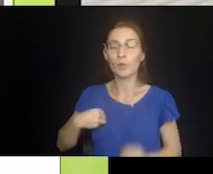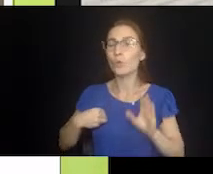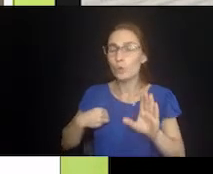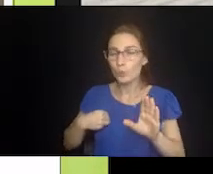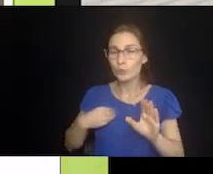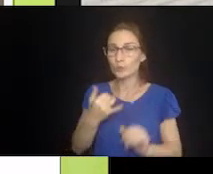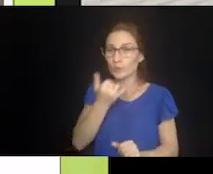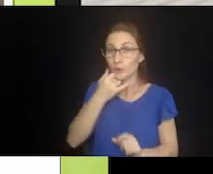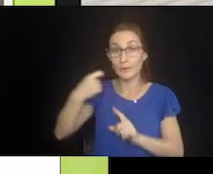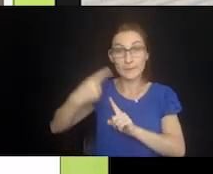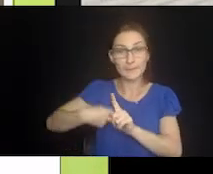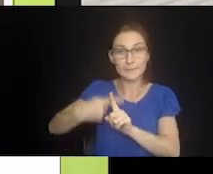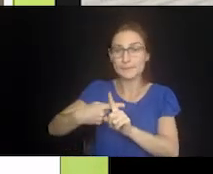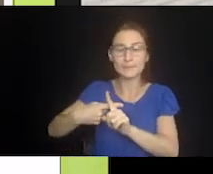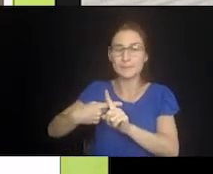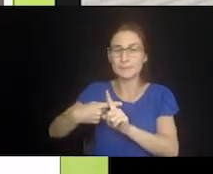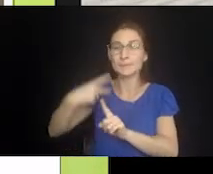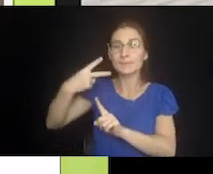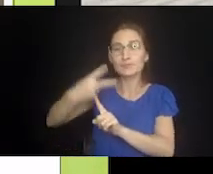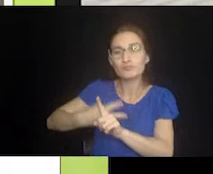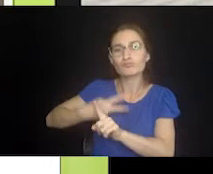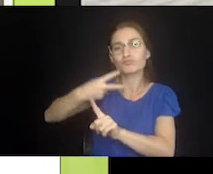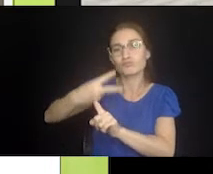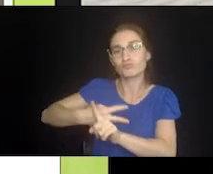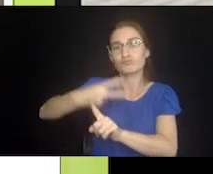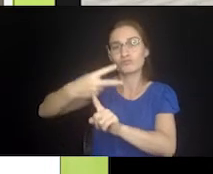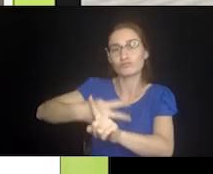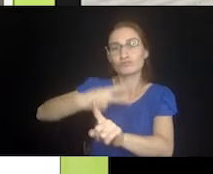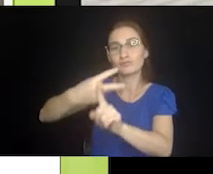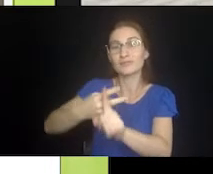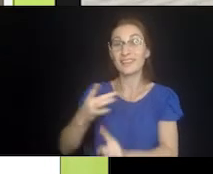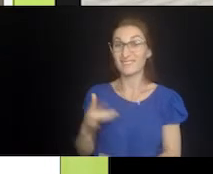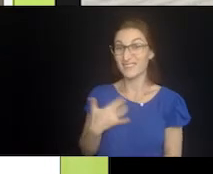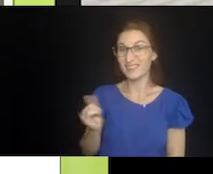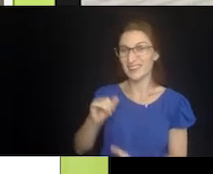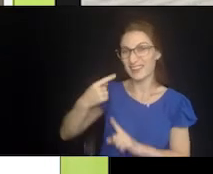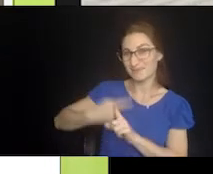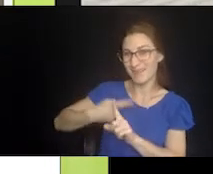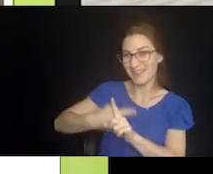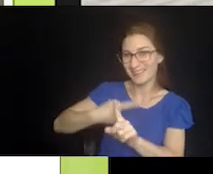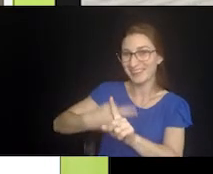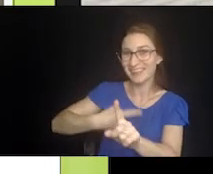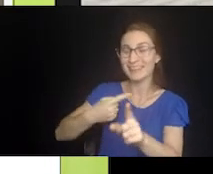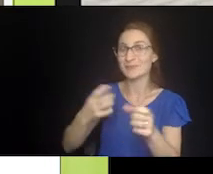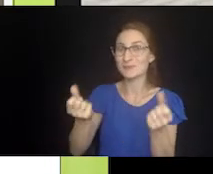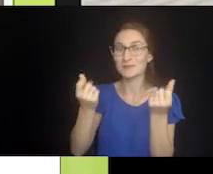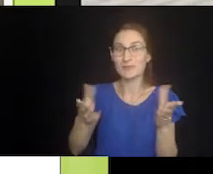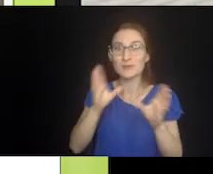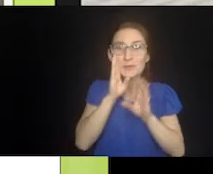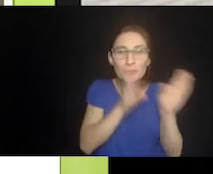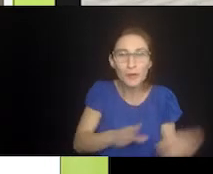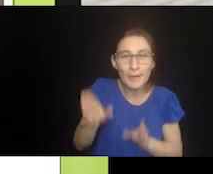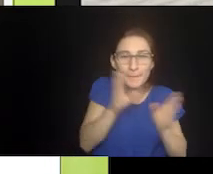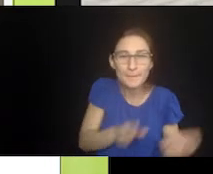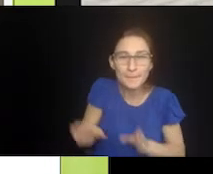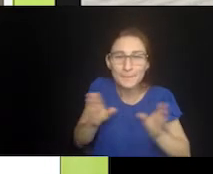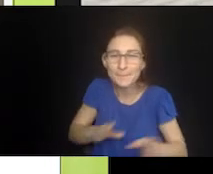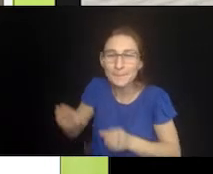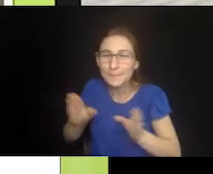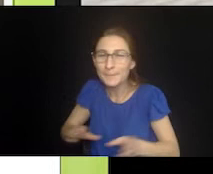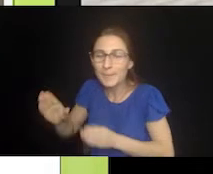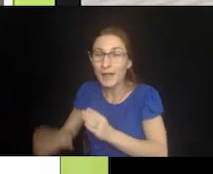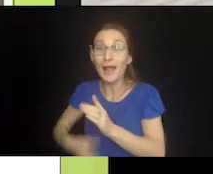for all the members, every other month, excuse me, about every other month. It feels like every month with all